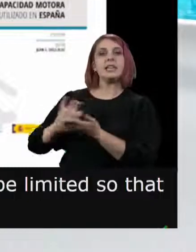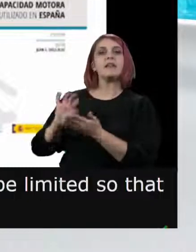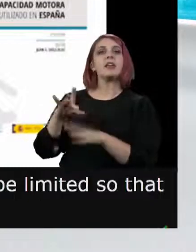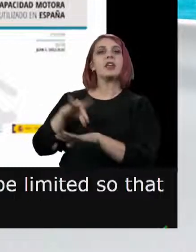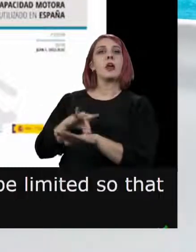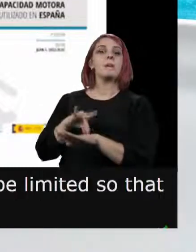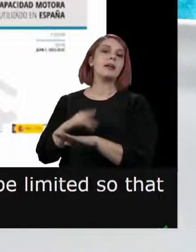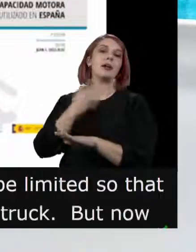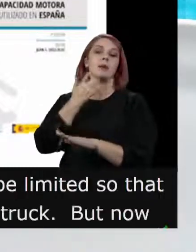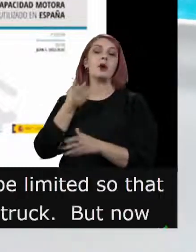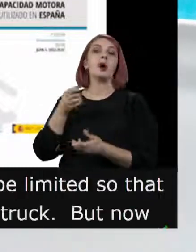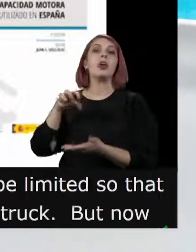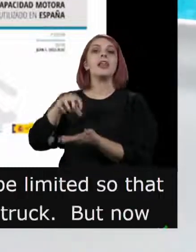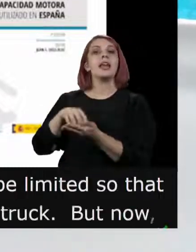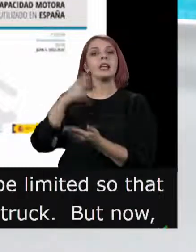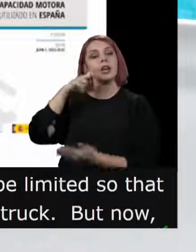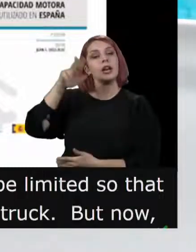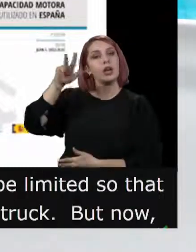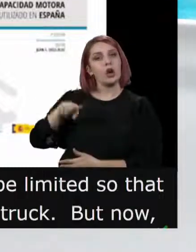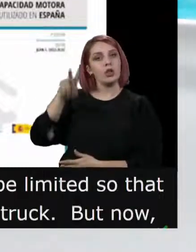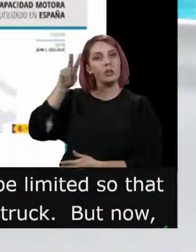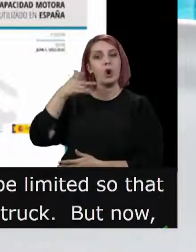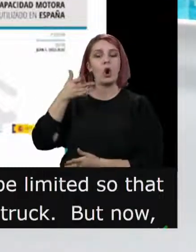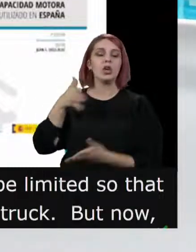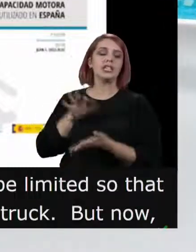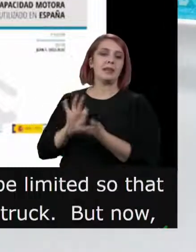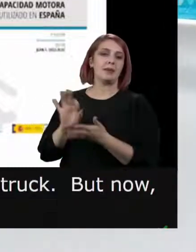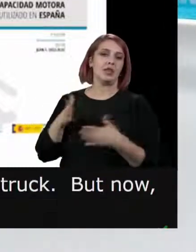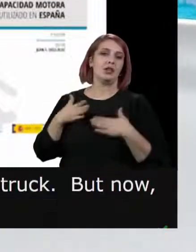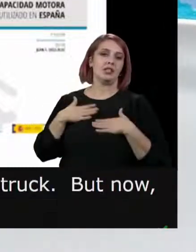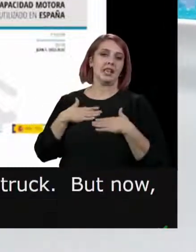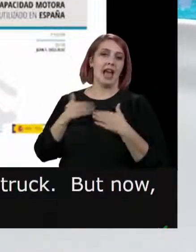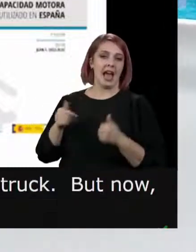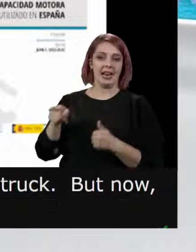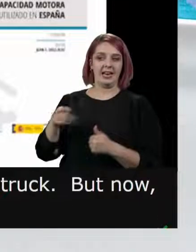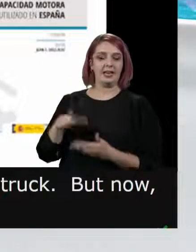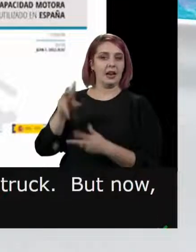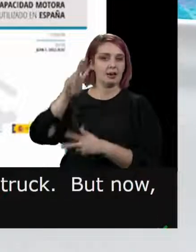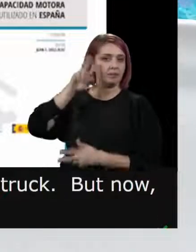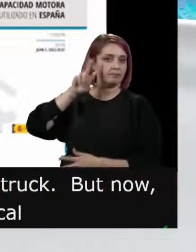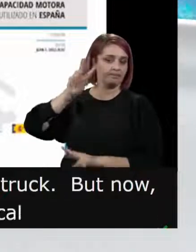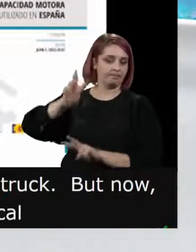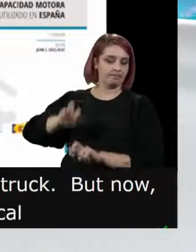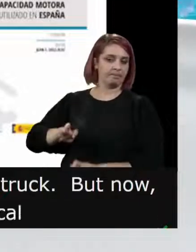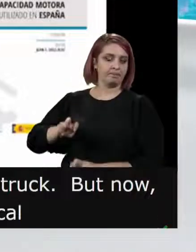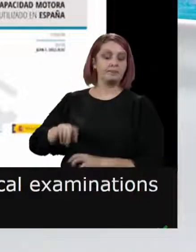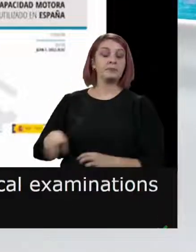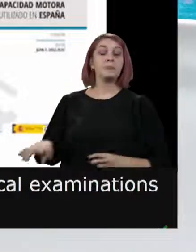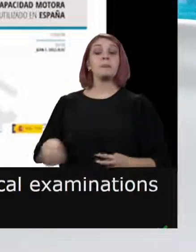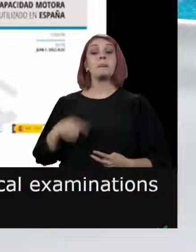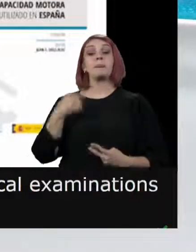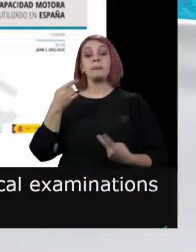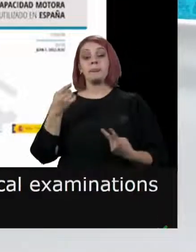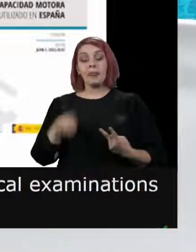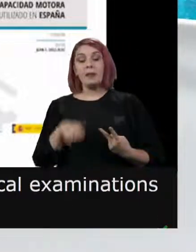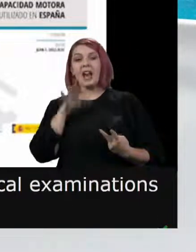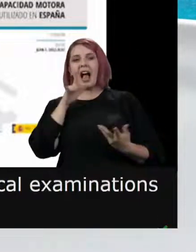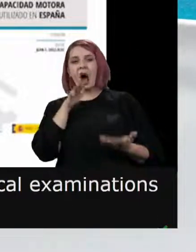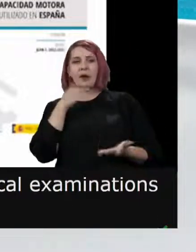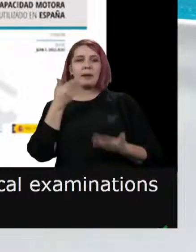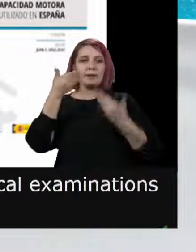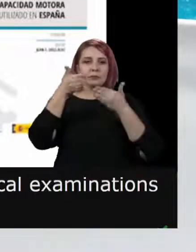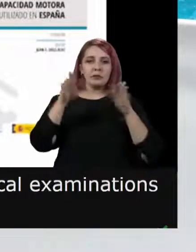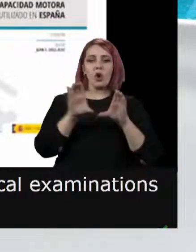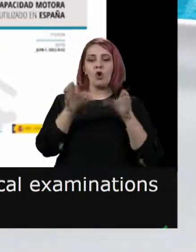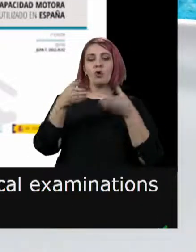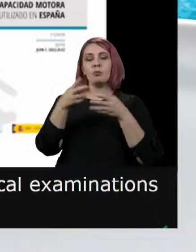prior analysis and medical reports and medical examinations and so forth, they can. We're also opening things